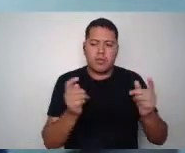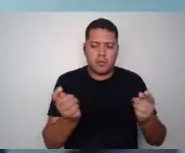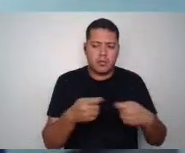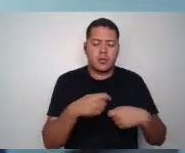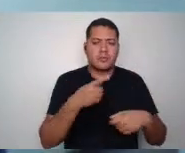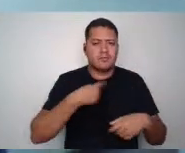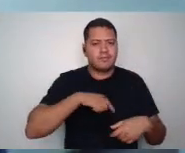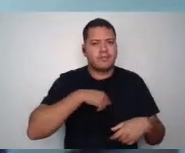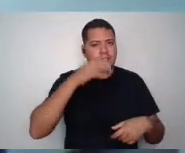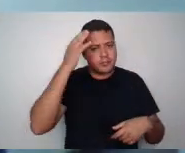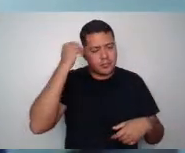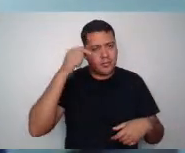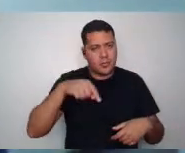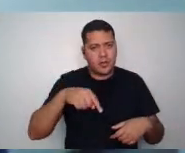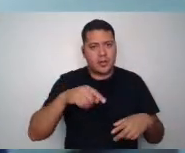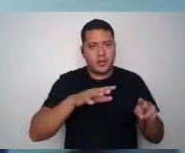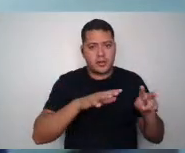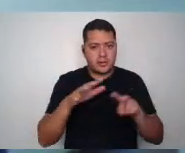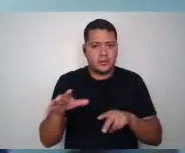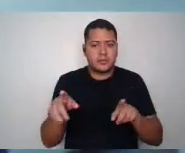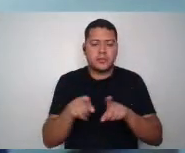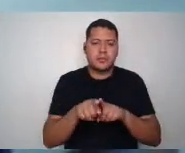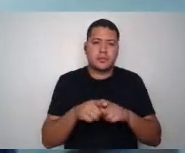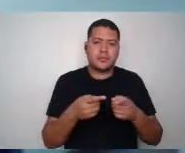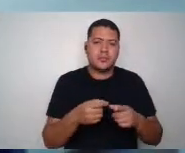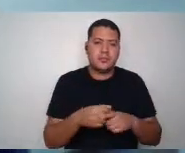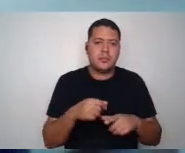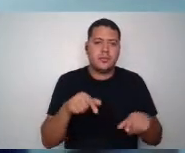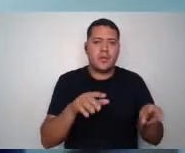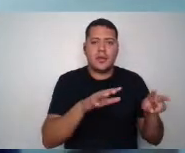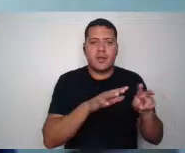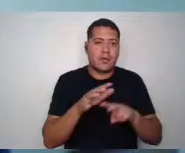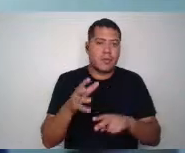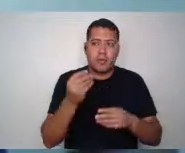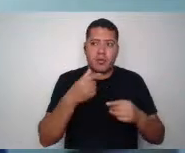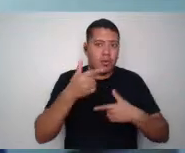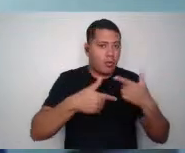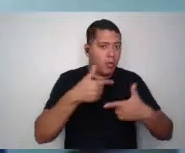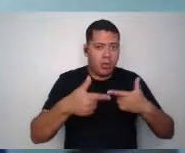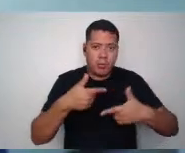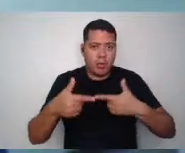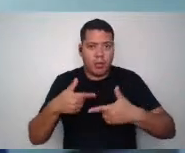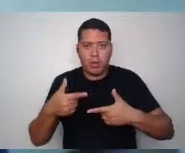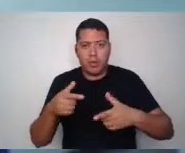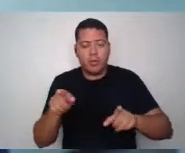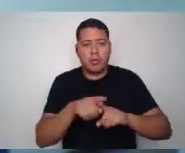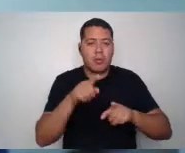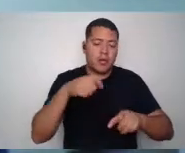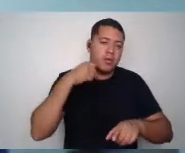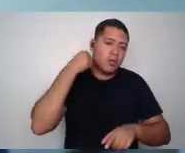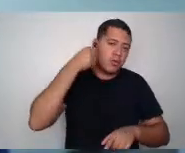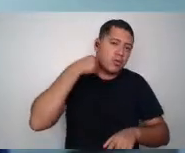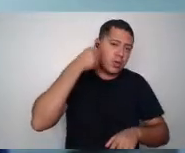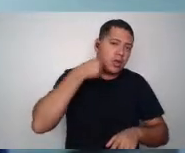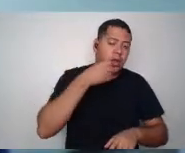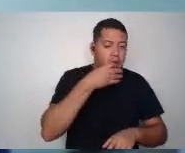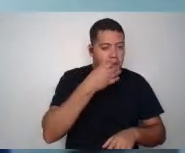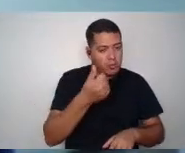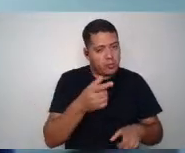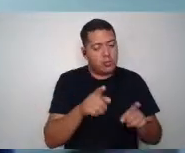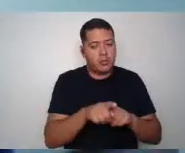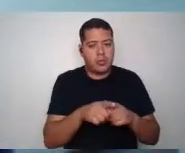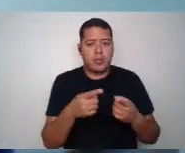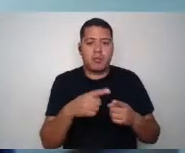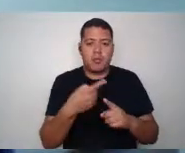already, but we hope you can stay as long as possible. This week is a very active week for us in the Federal